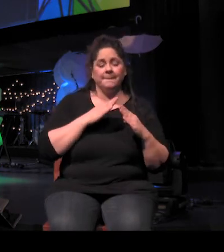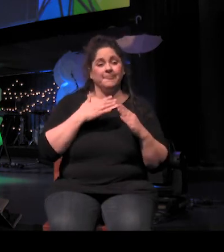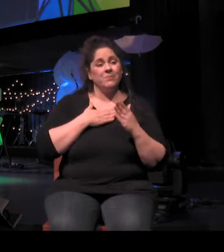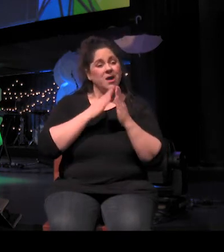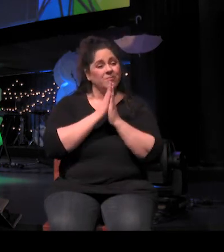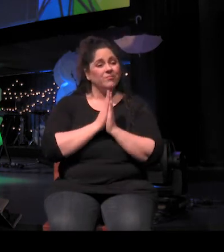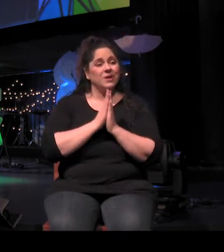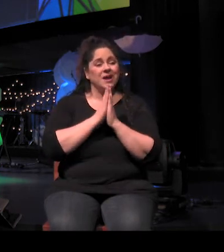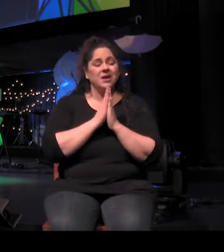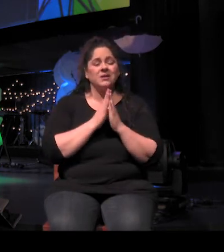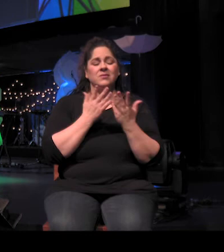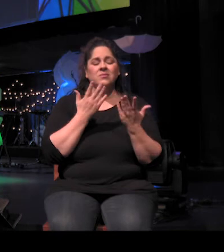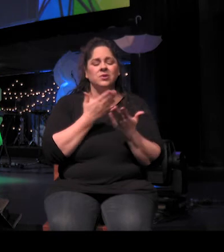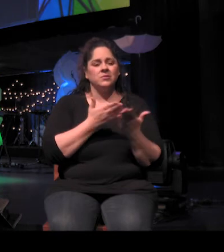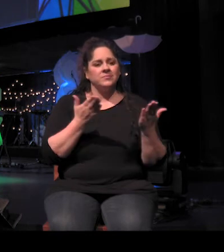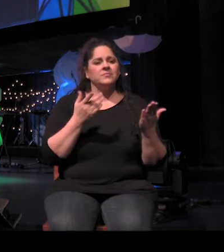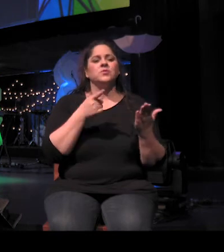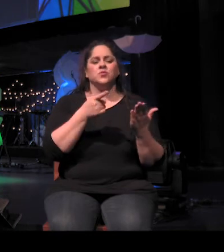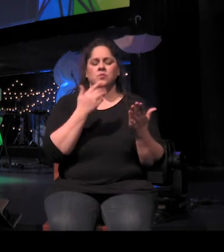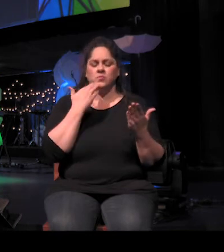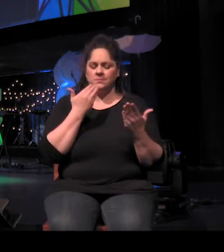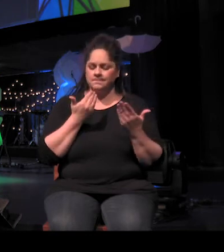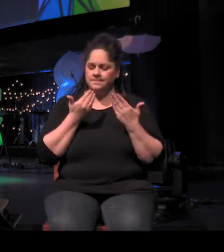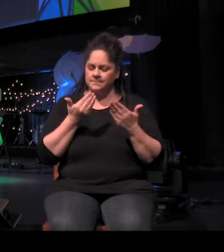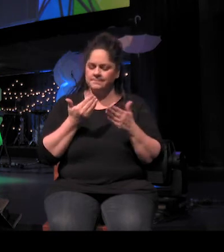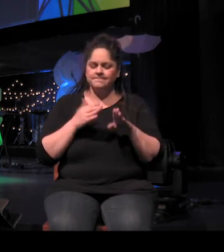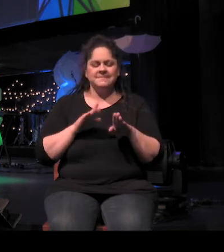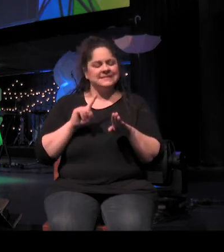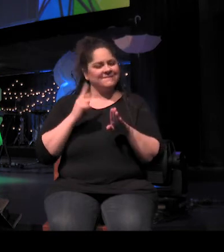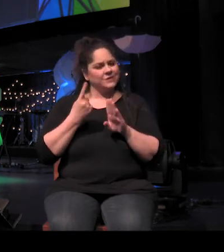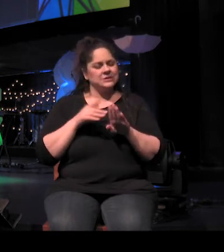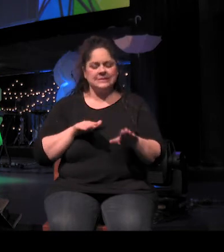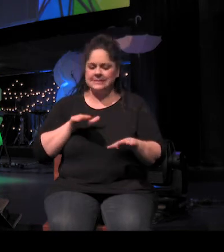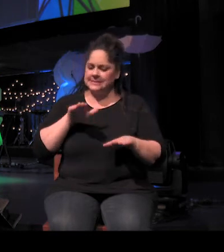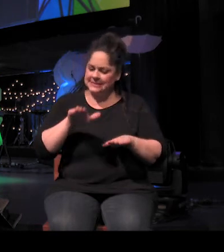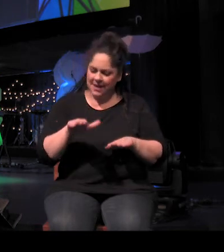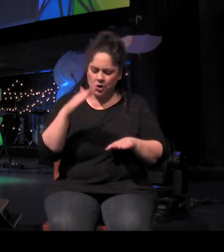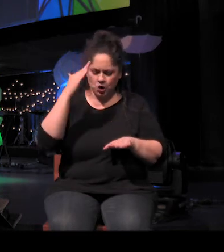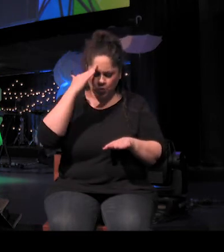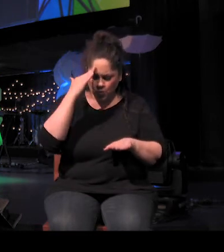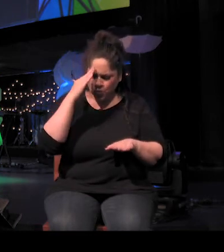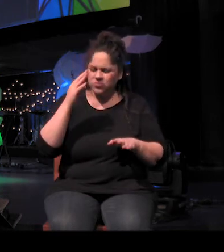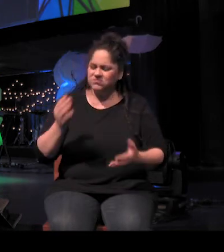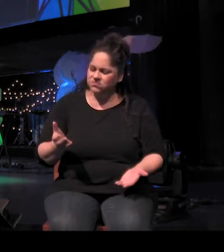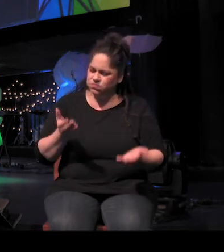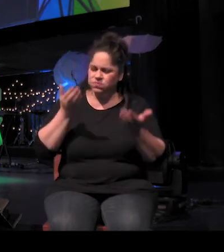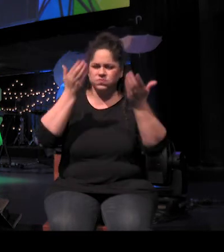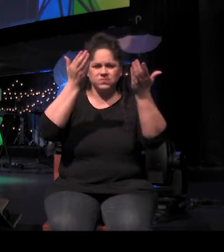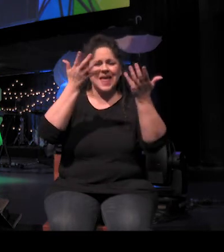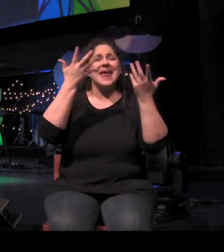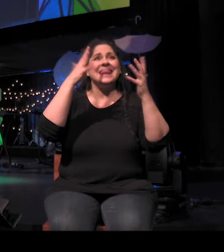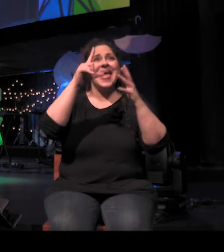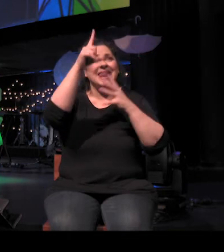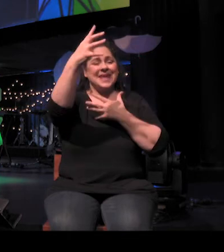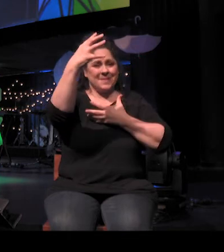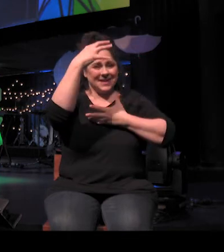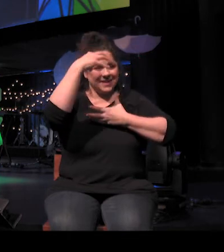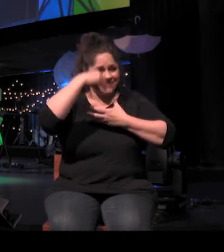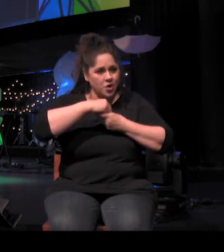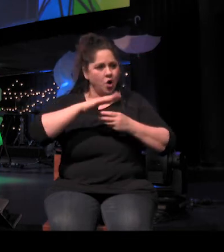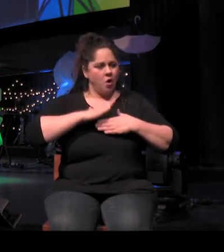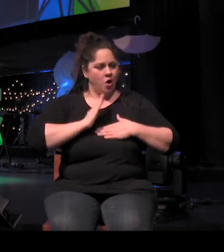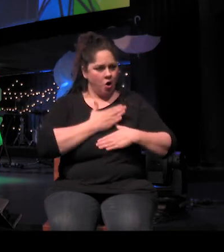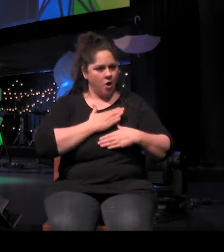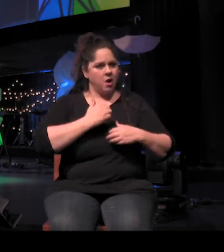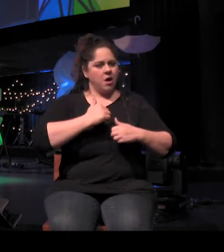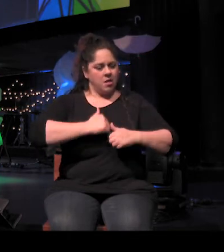prayer is that you would take this step because I want you to know that this is how we bring God into our situation. It's how we can be disciplined